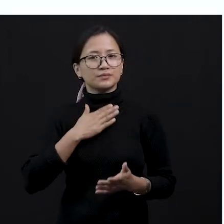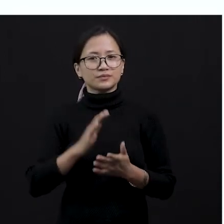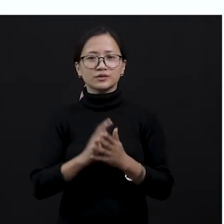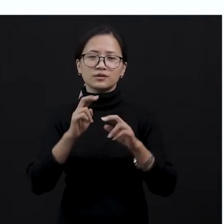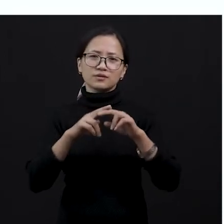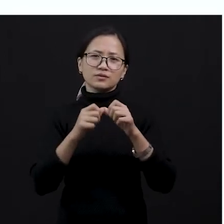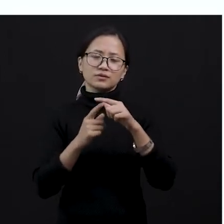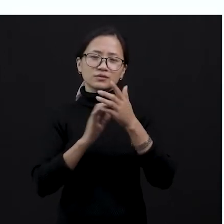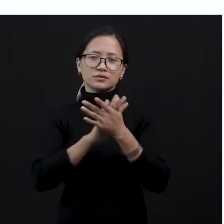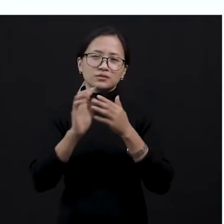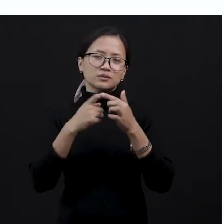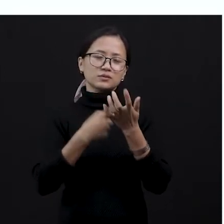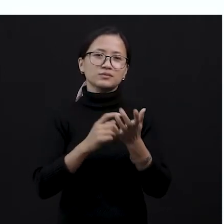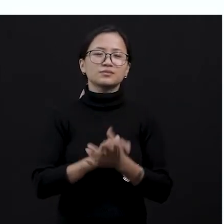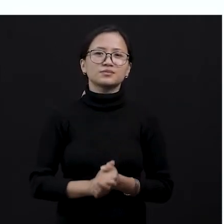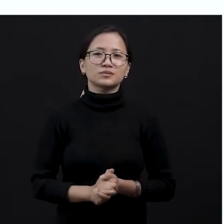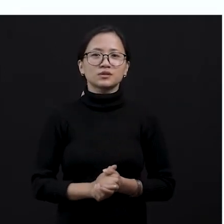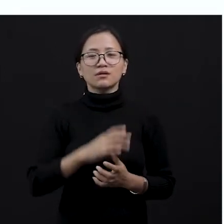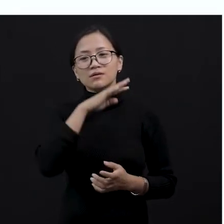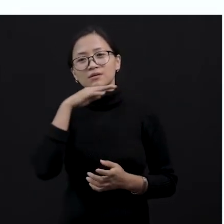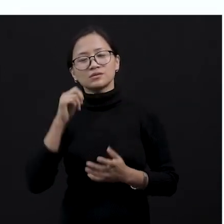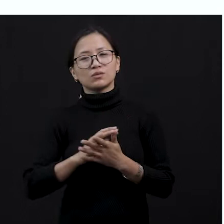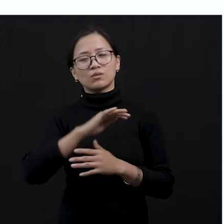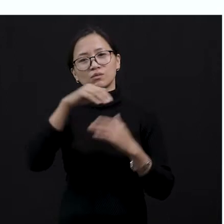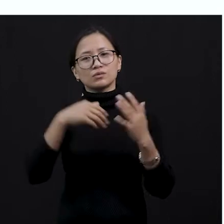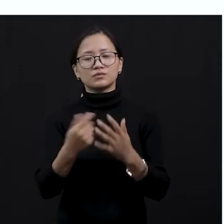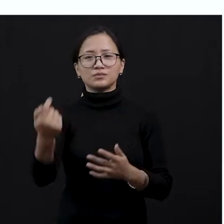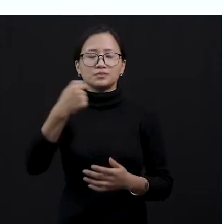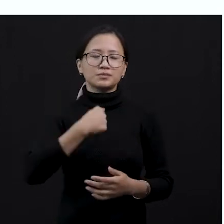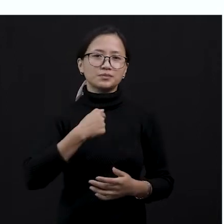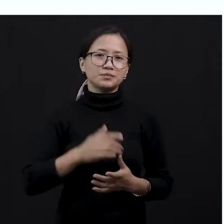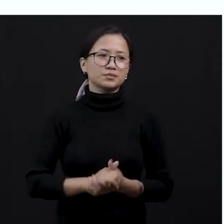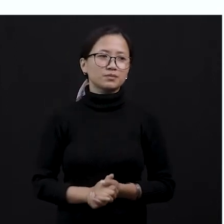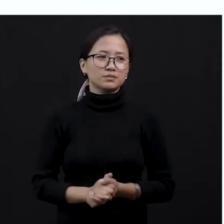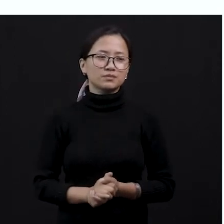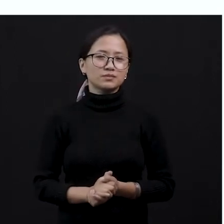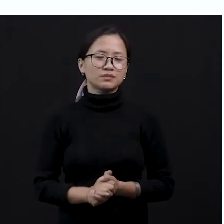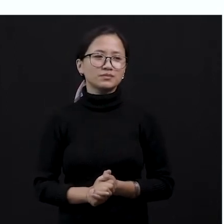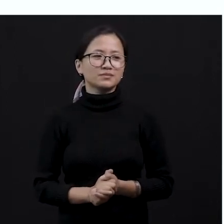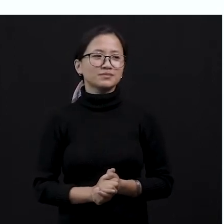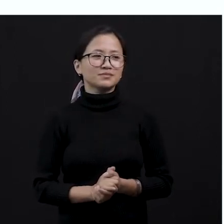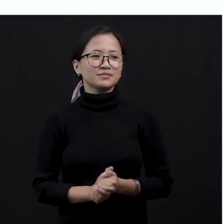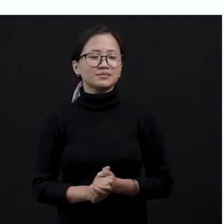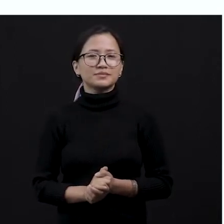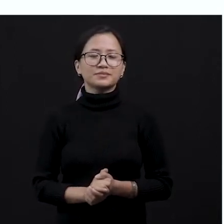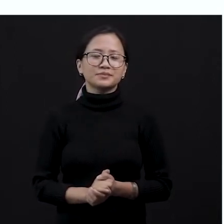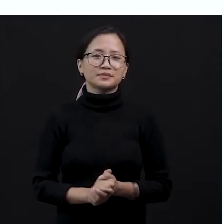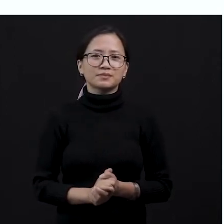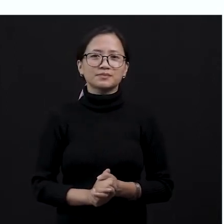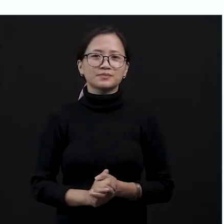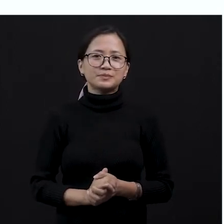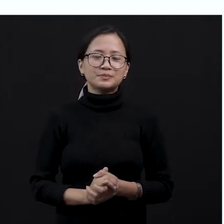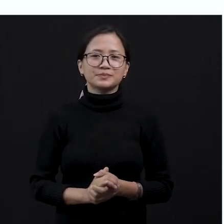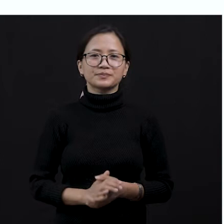See, colors all over me. If I were a bird, see, the boy is saying that he will get the colors of the rainbow all over